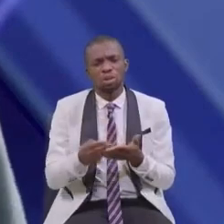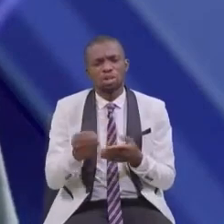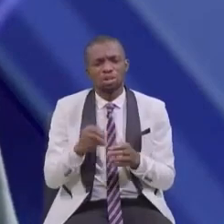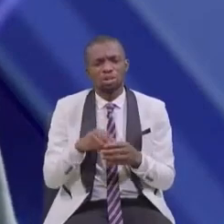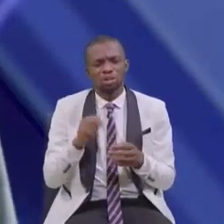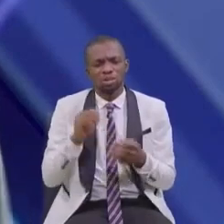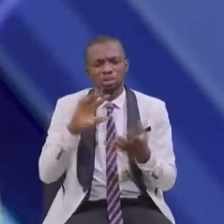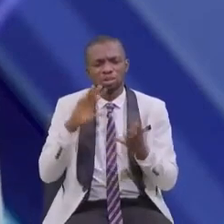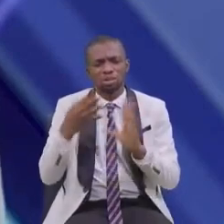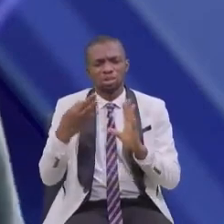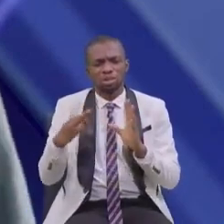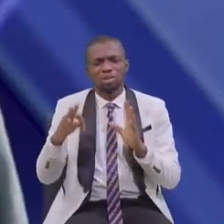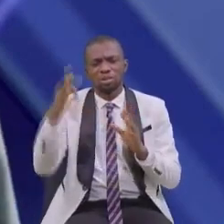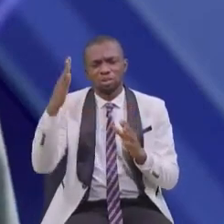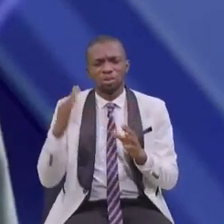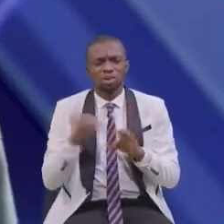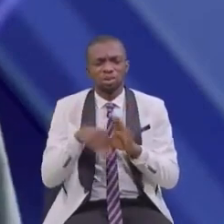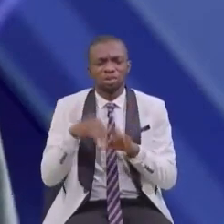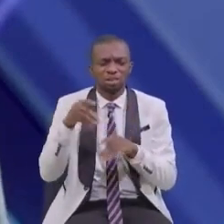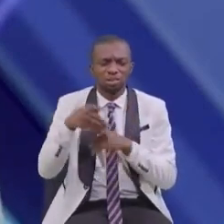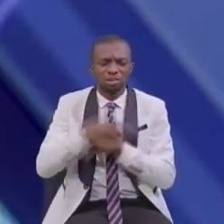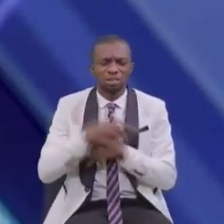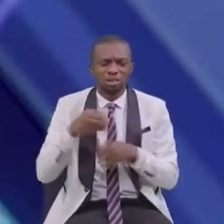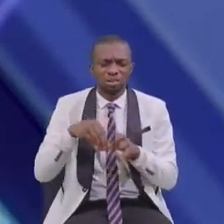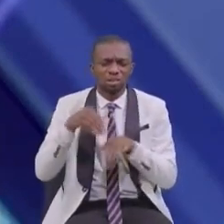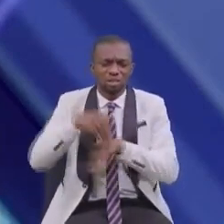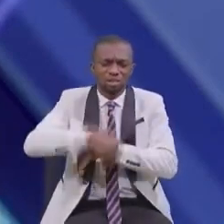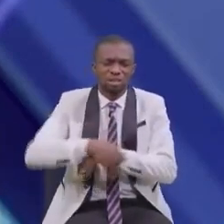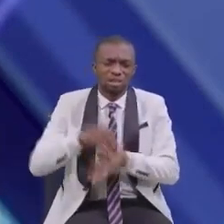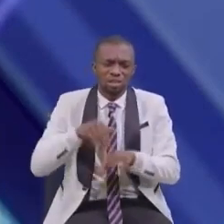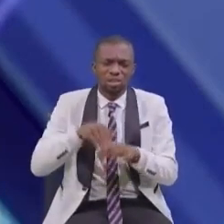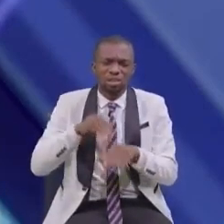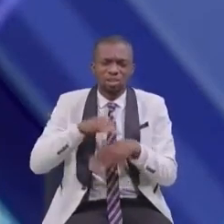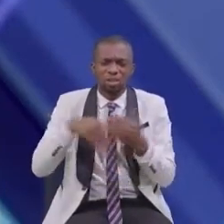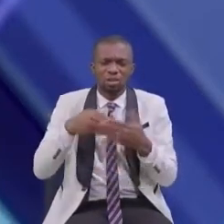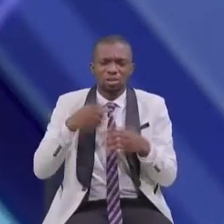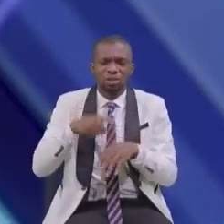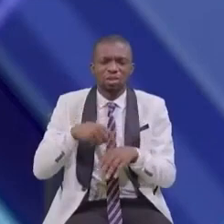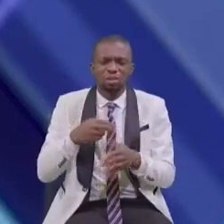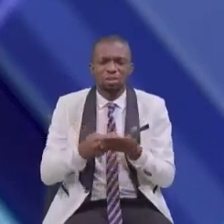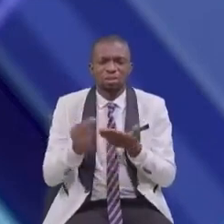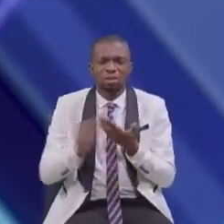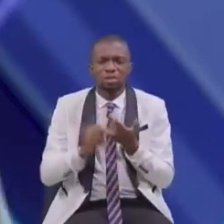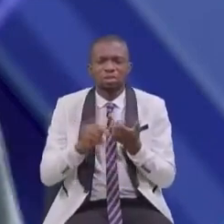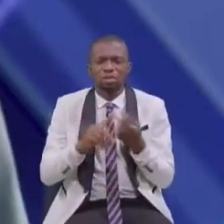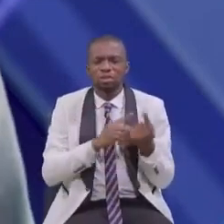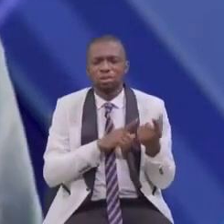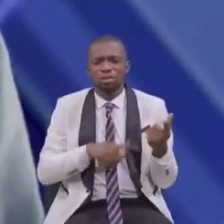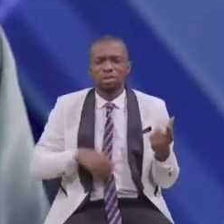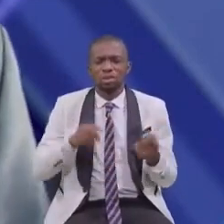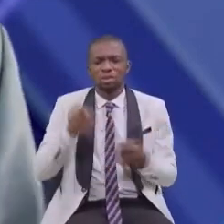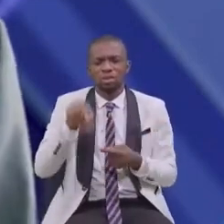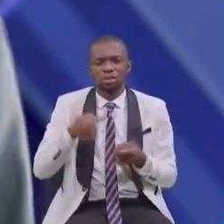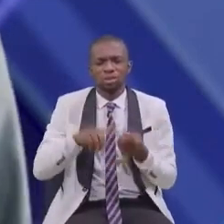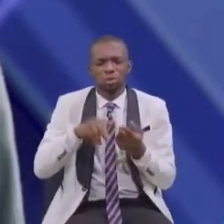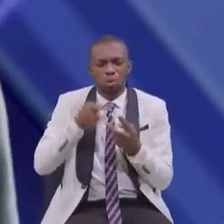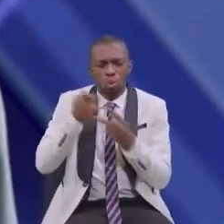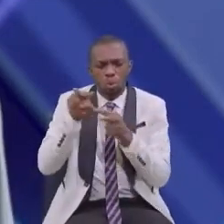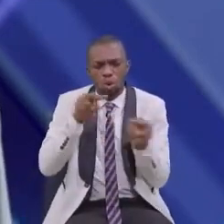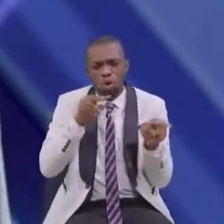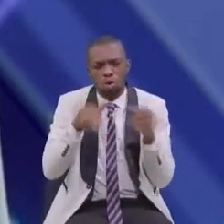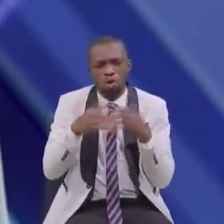night, at all time. Holiness unto the Lord. We need to watch over our spiritual